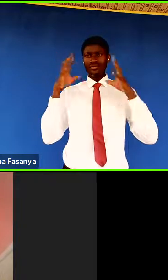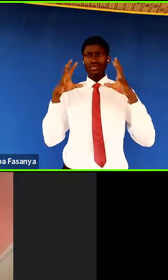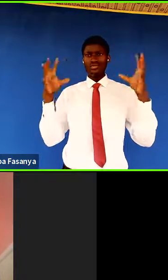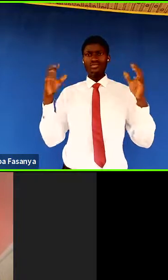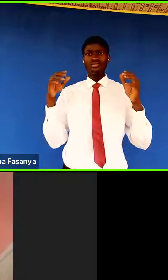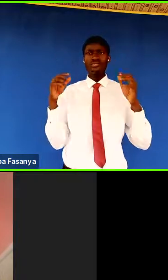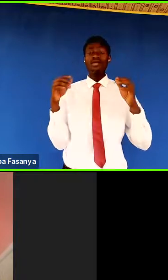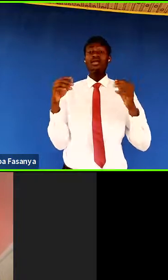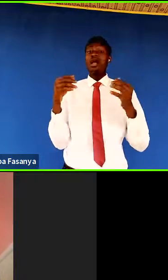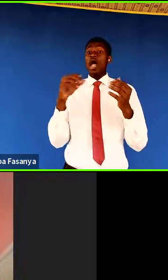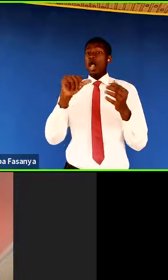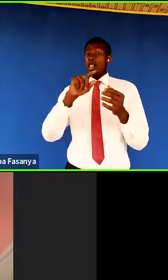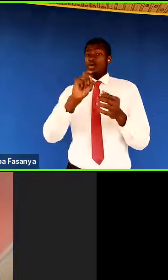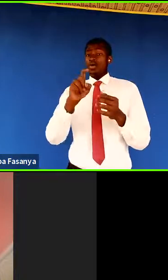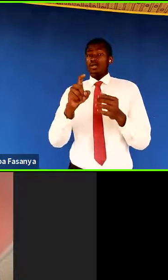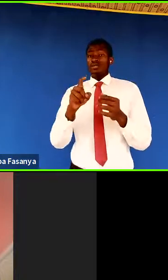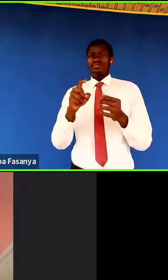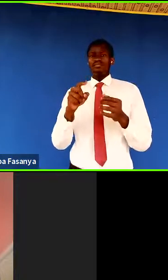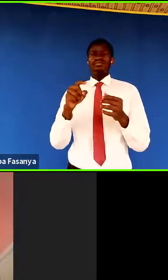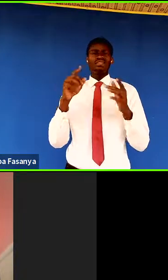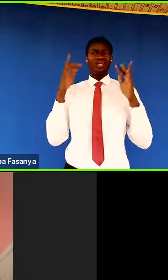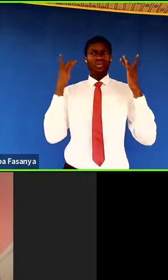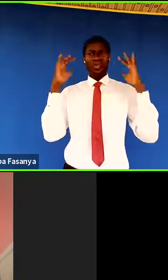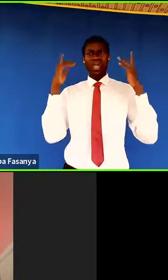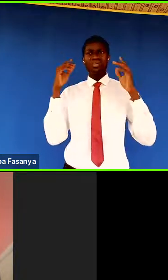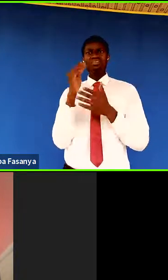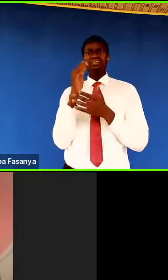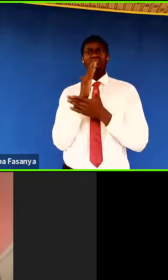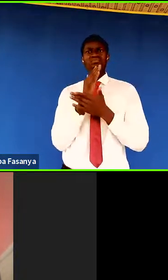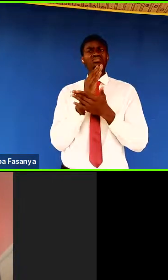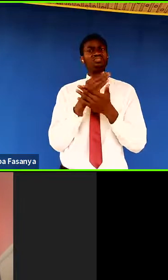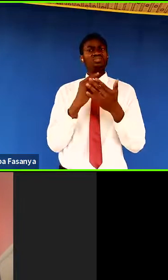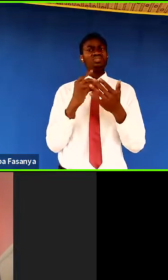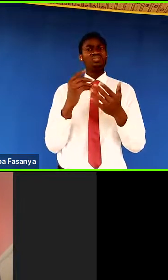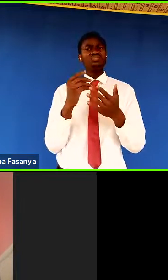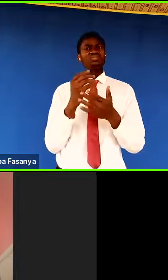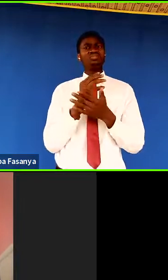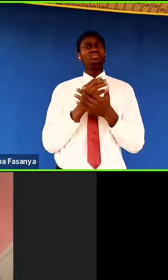oh, we're experiencing noise somewhere. I don't know where the noise